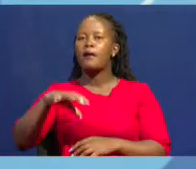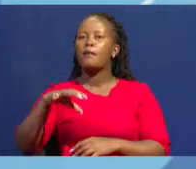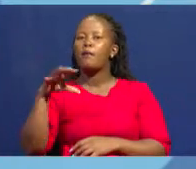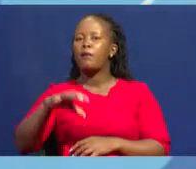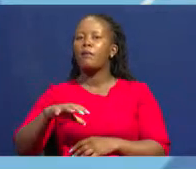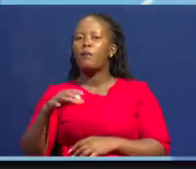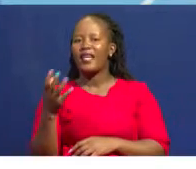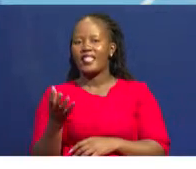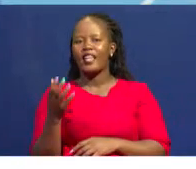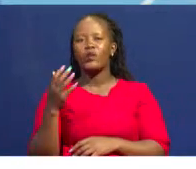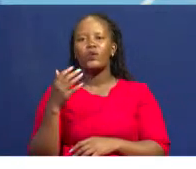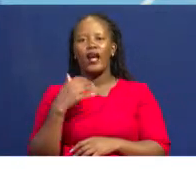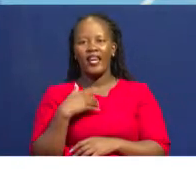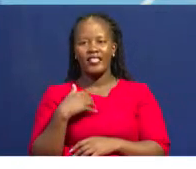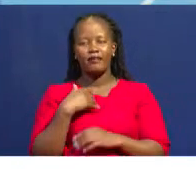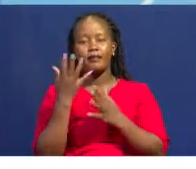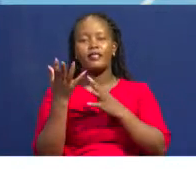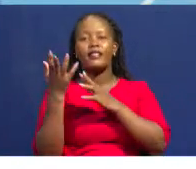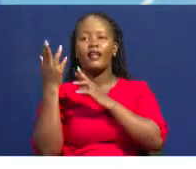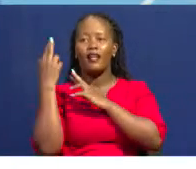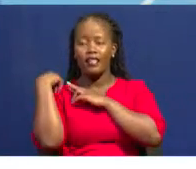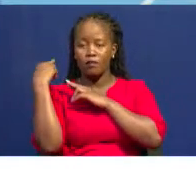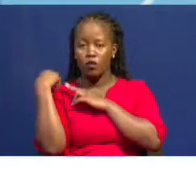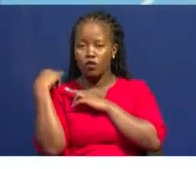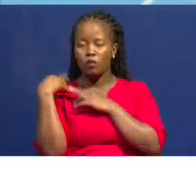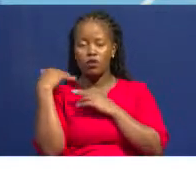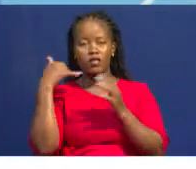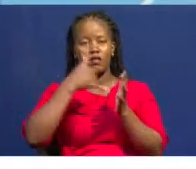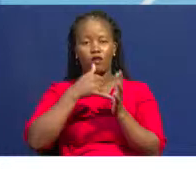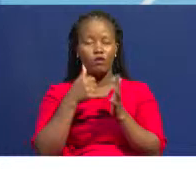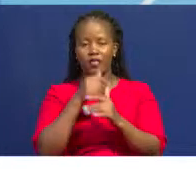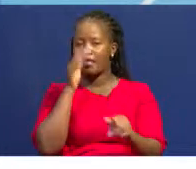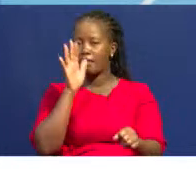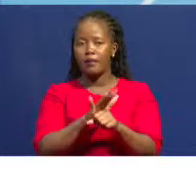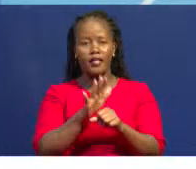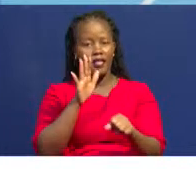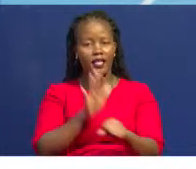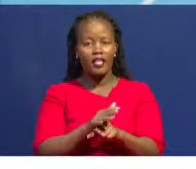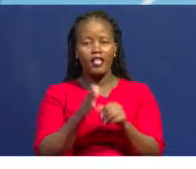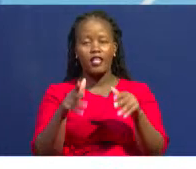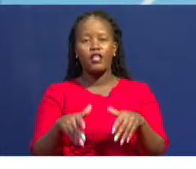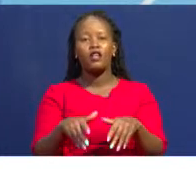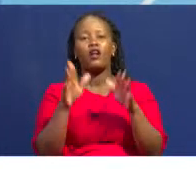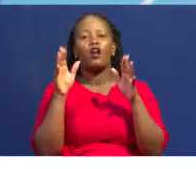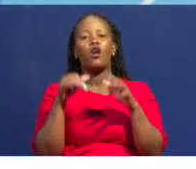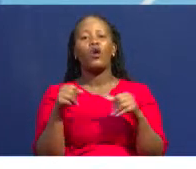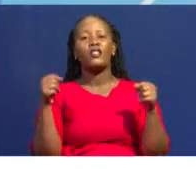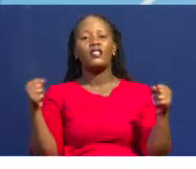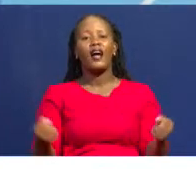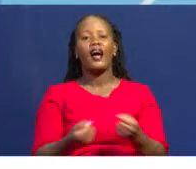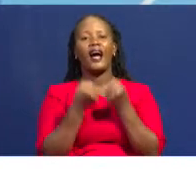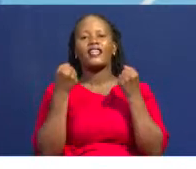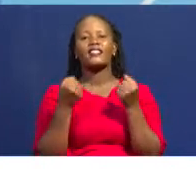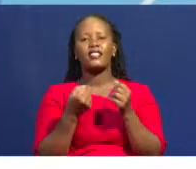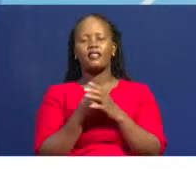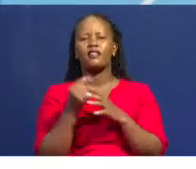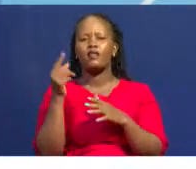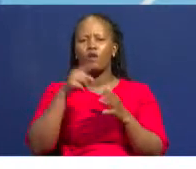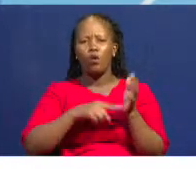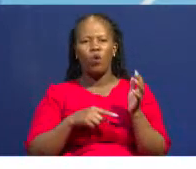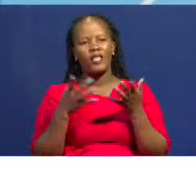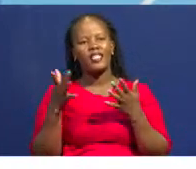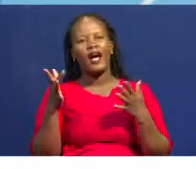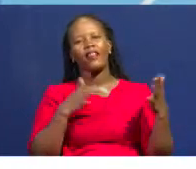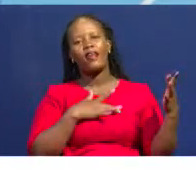the biggest chunk of road accidents and deaths in Kenya. What are some of the primary